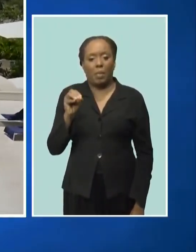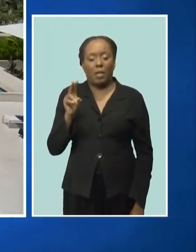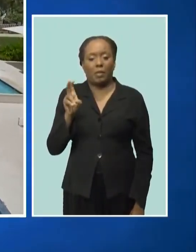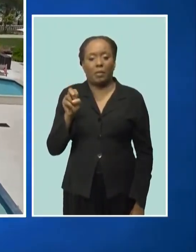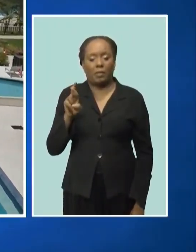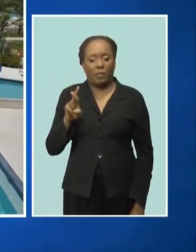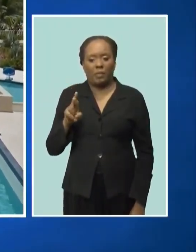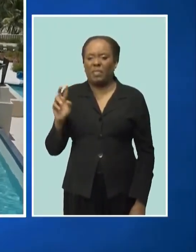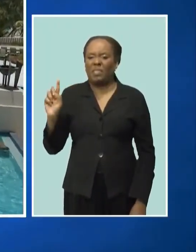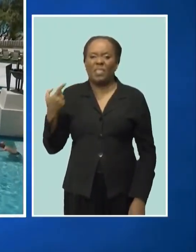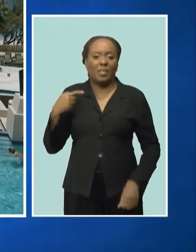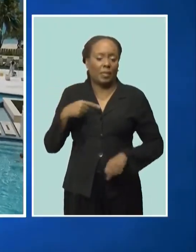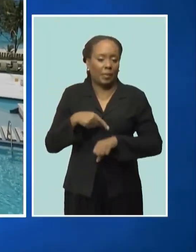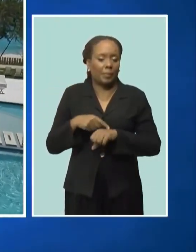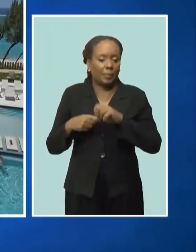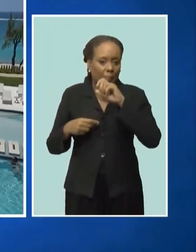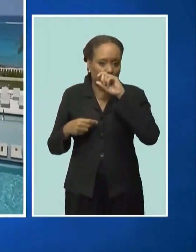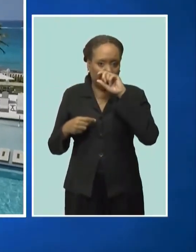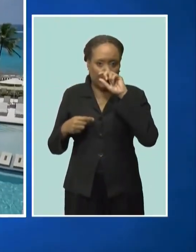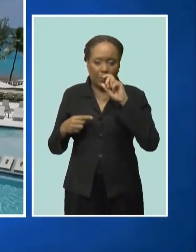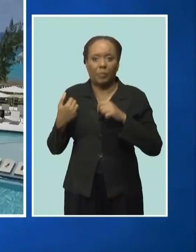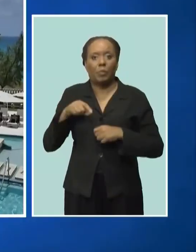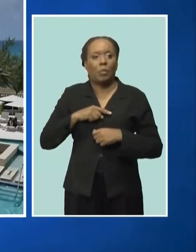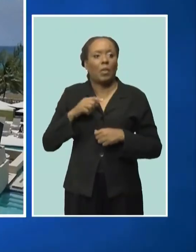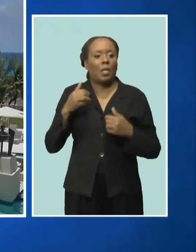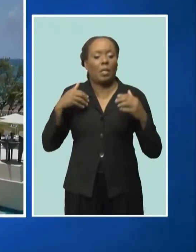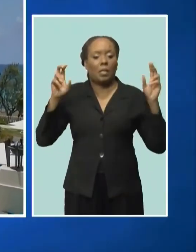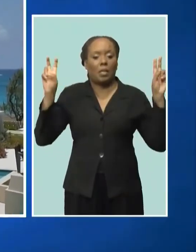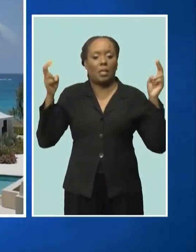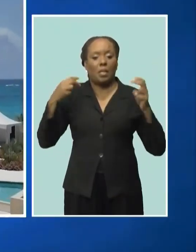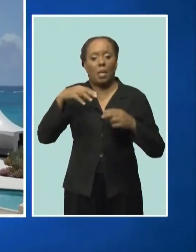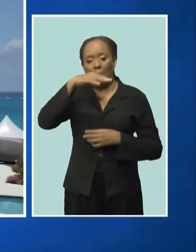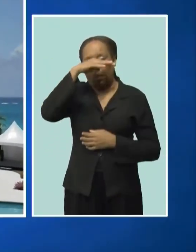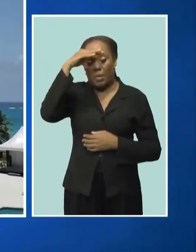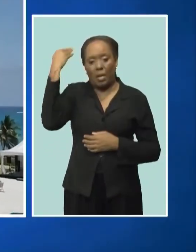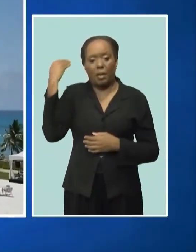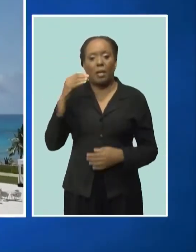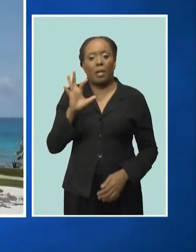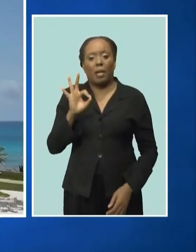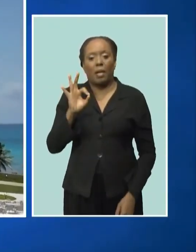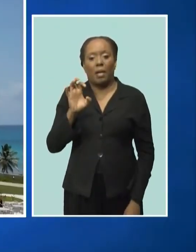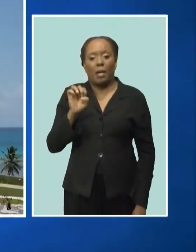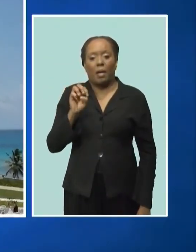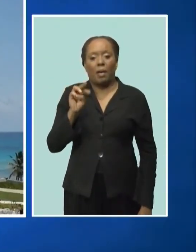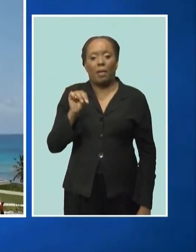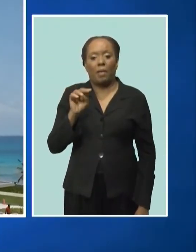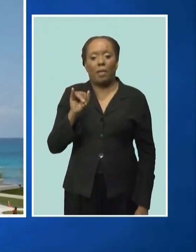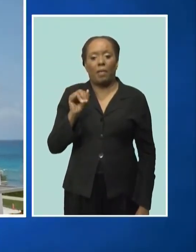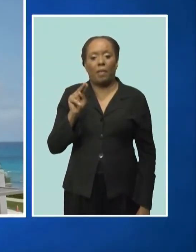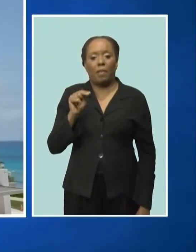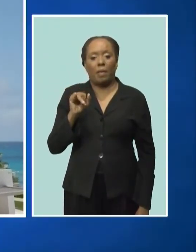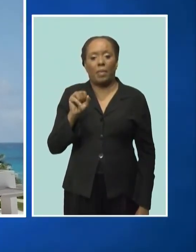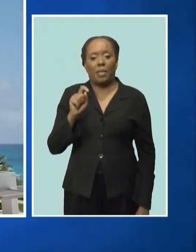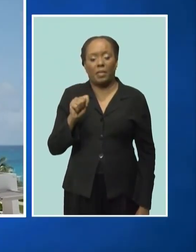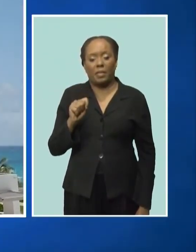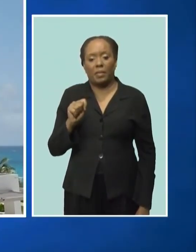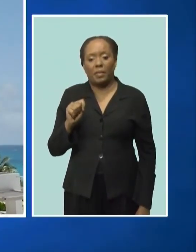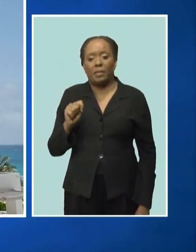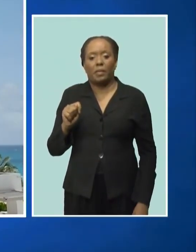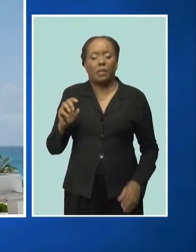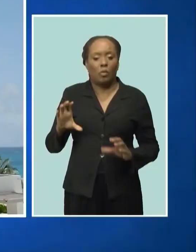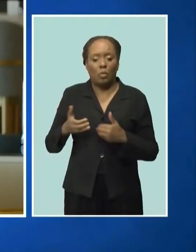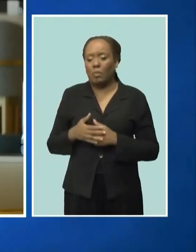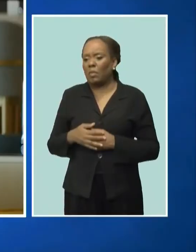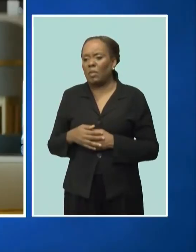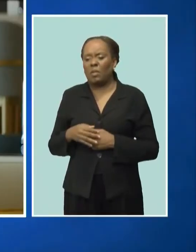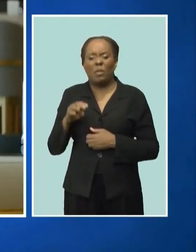group. We've done the Black Feminist Fund. These groups, I'm talking about 400 rooms, 900 people.